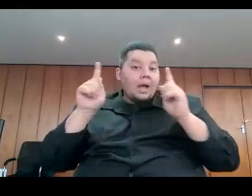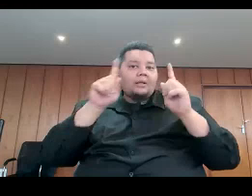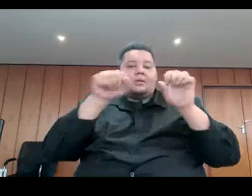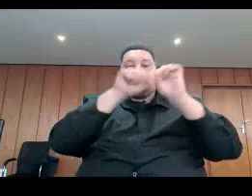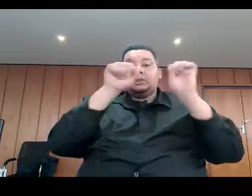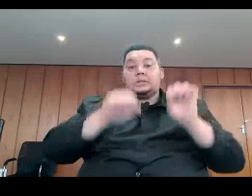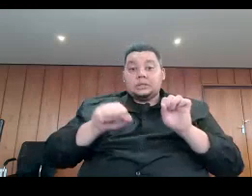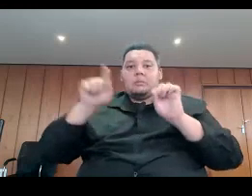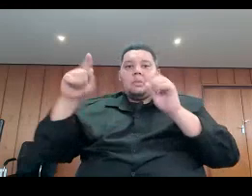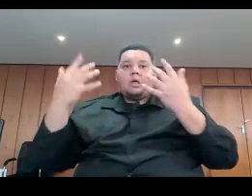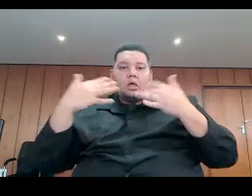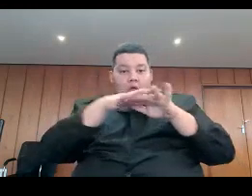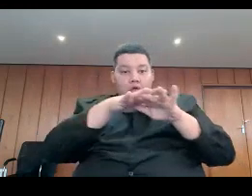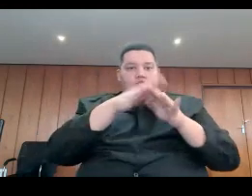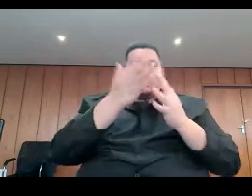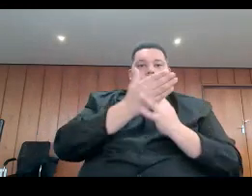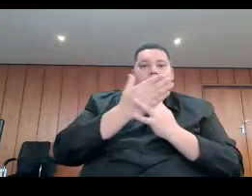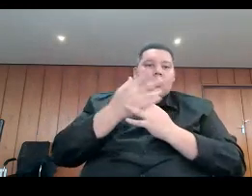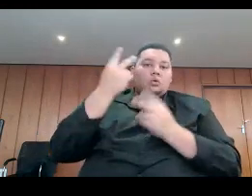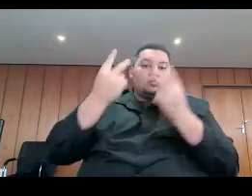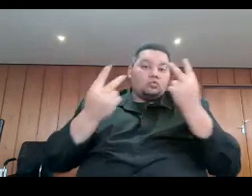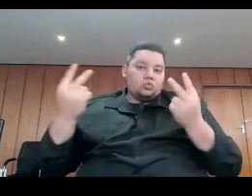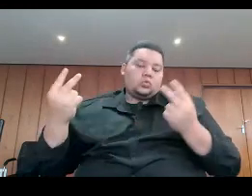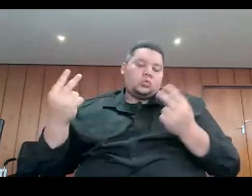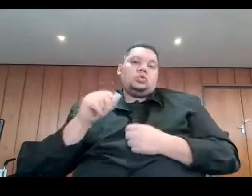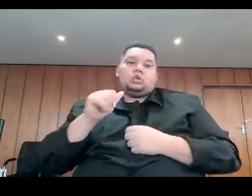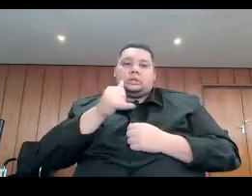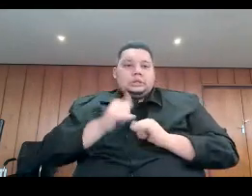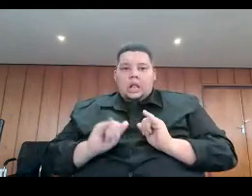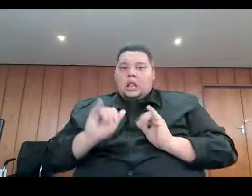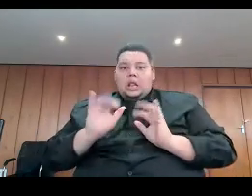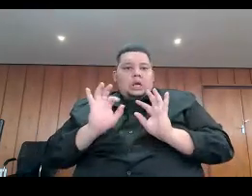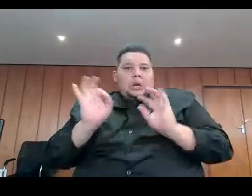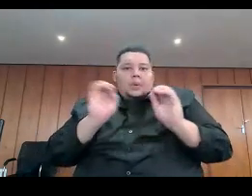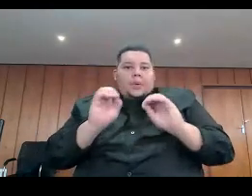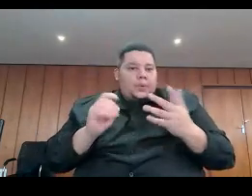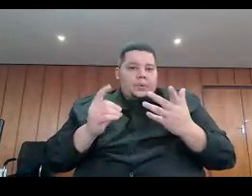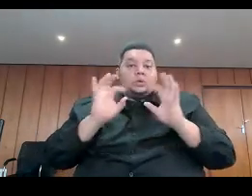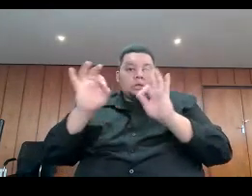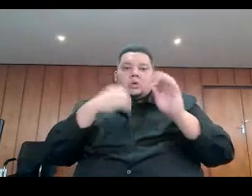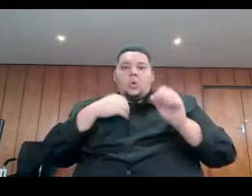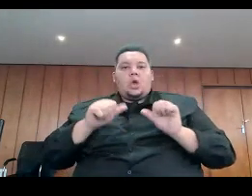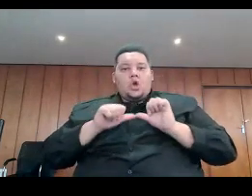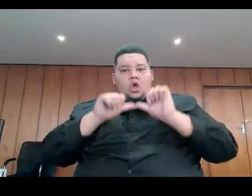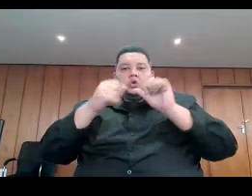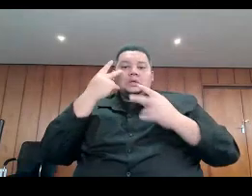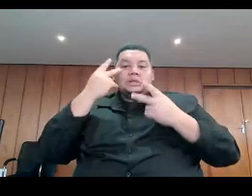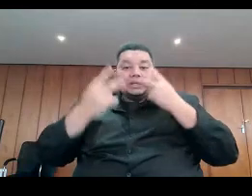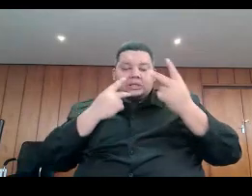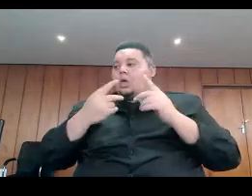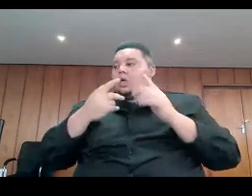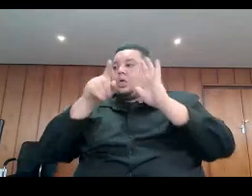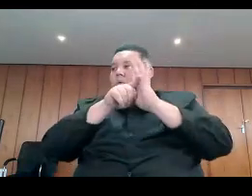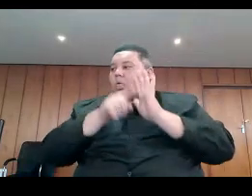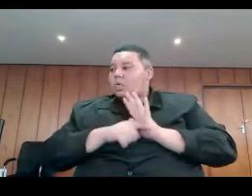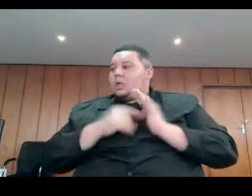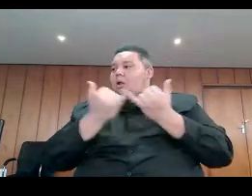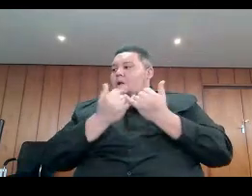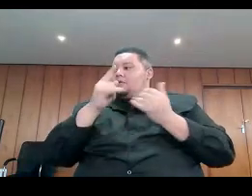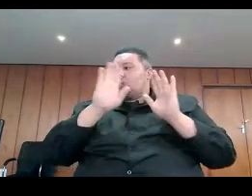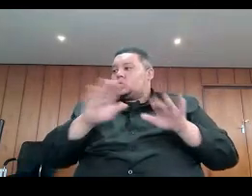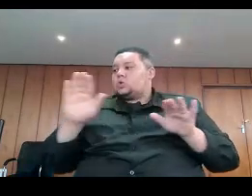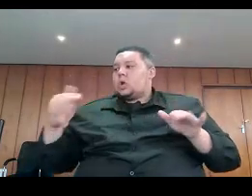systems that integrate the two are still not there. And so we still continue to see the discrepancy, like for a child that goes